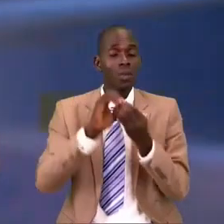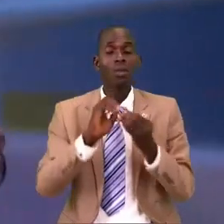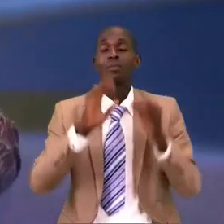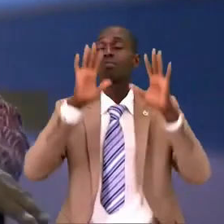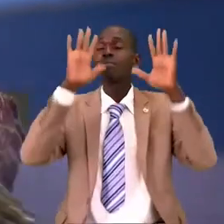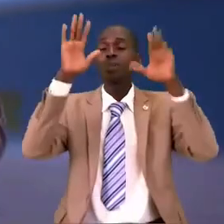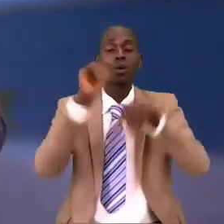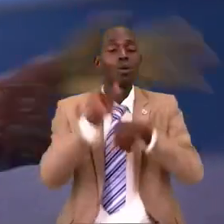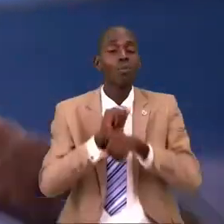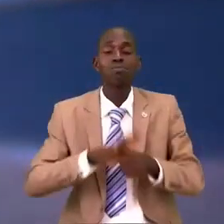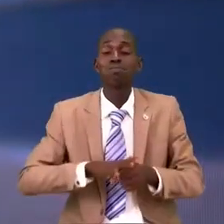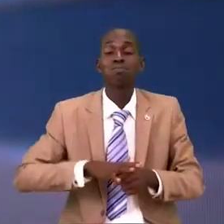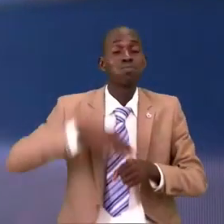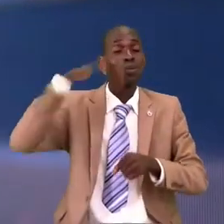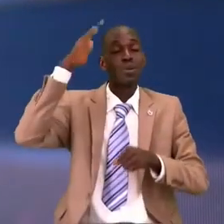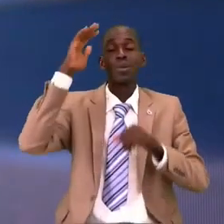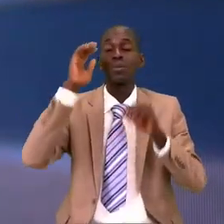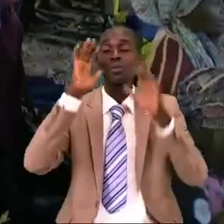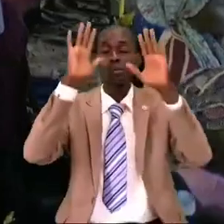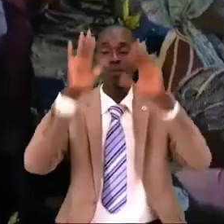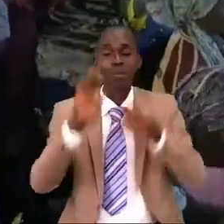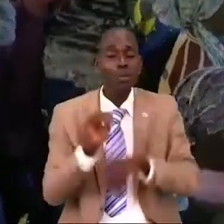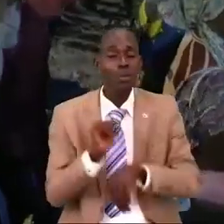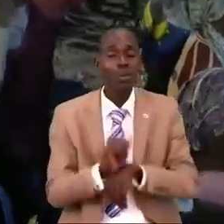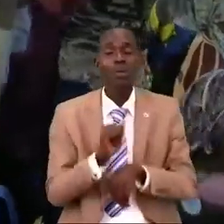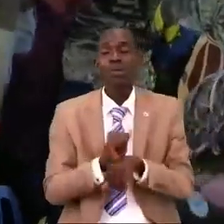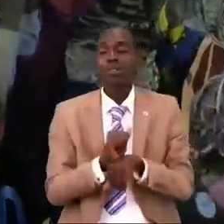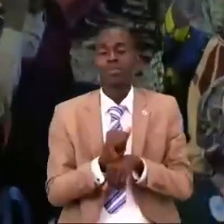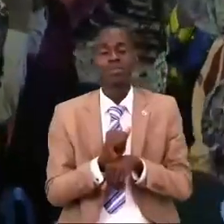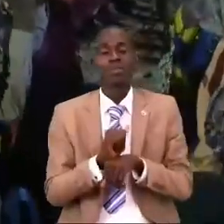every life in Jesus' name.